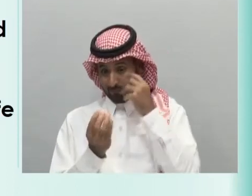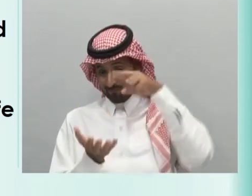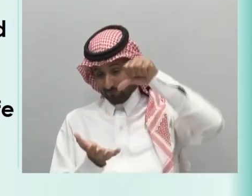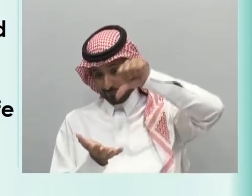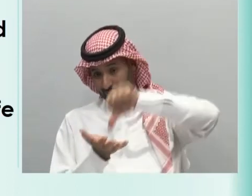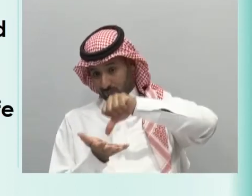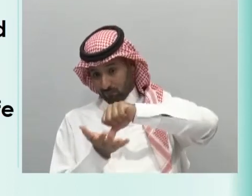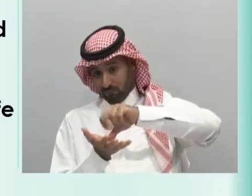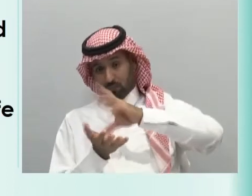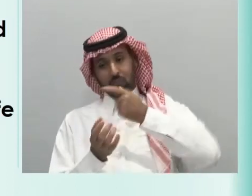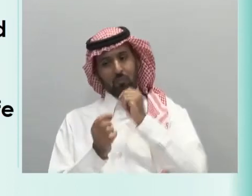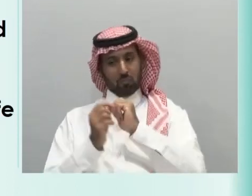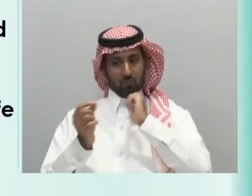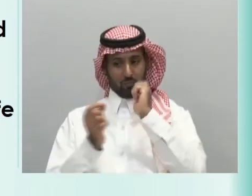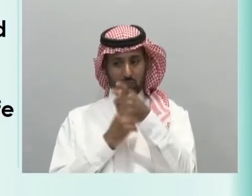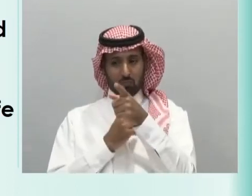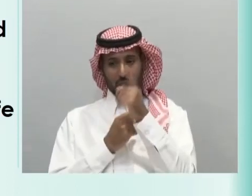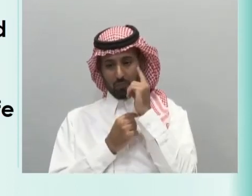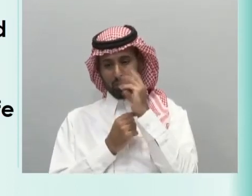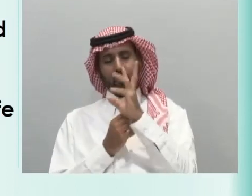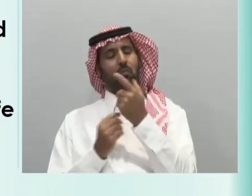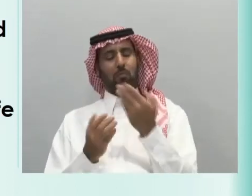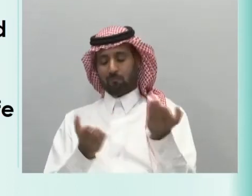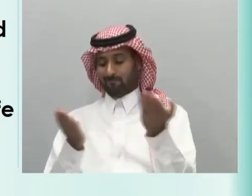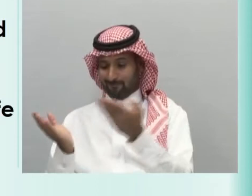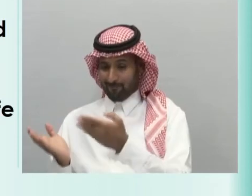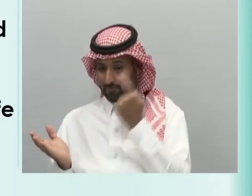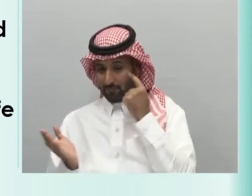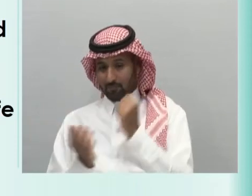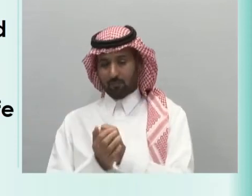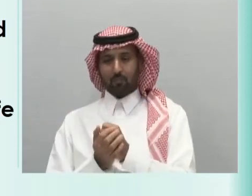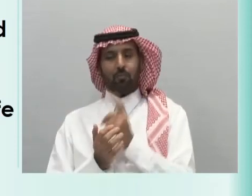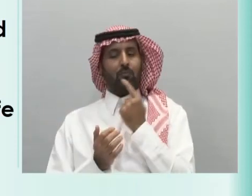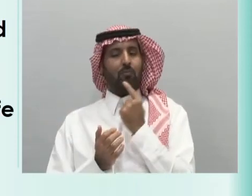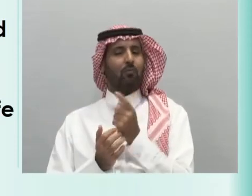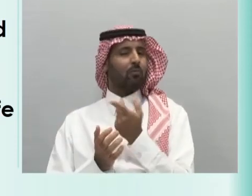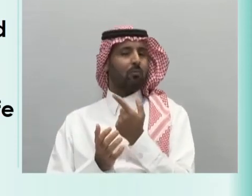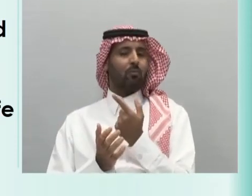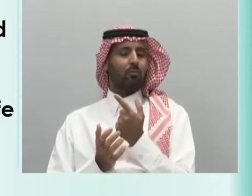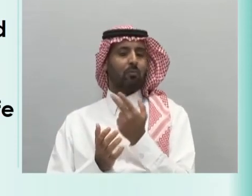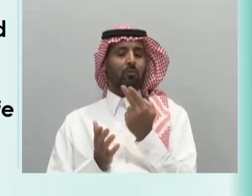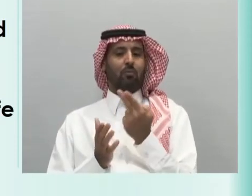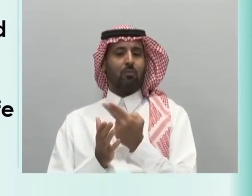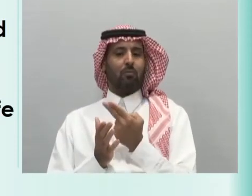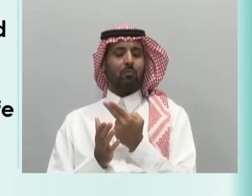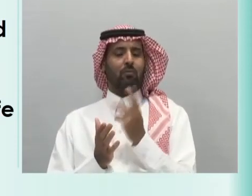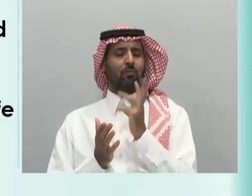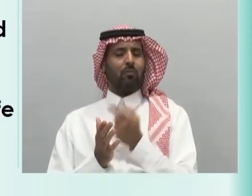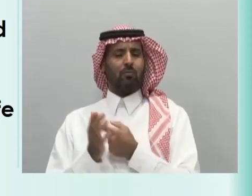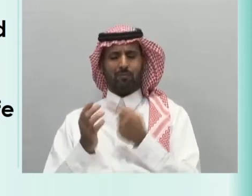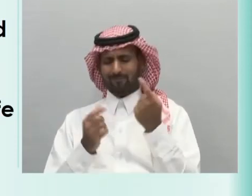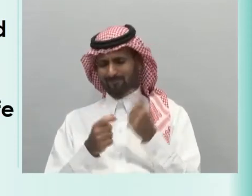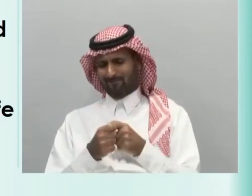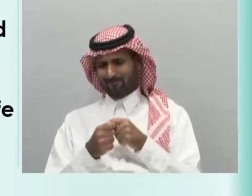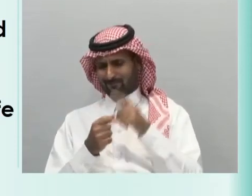town, but far enough away that the guests would be what? The first space is relatively,